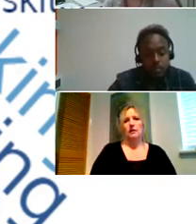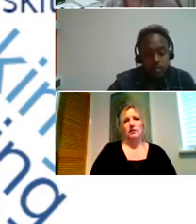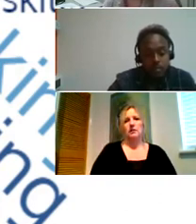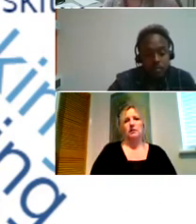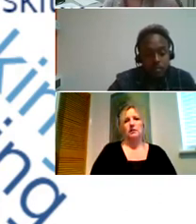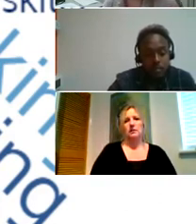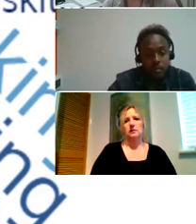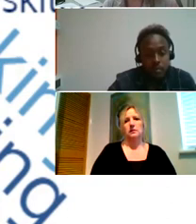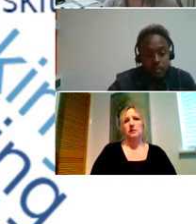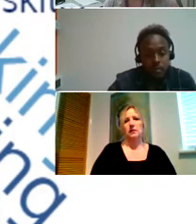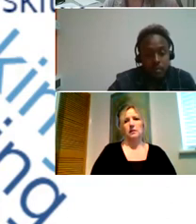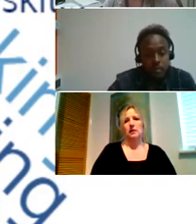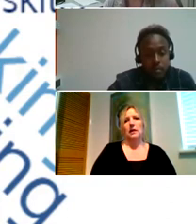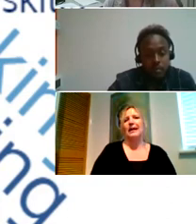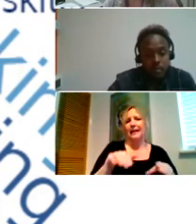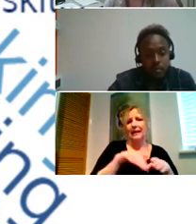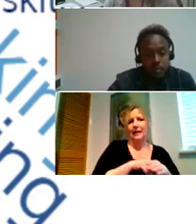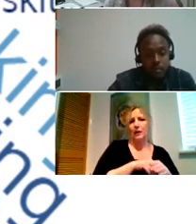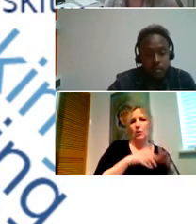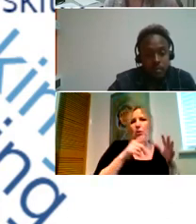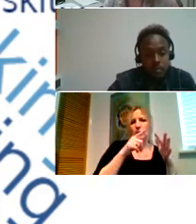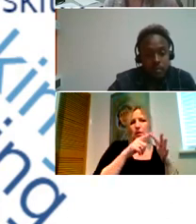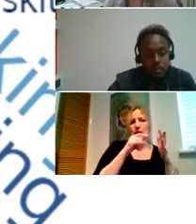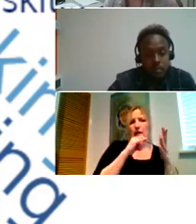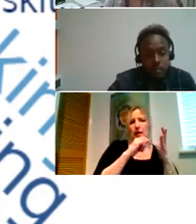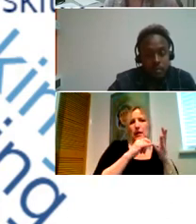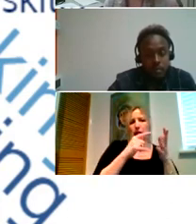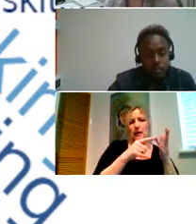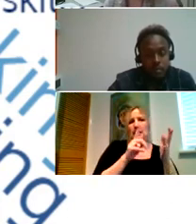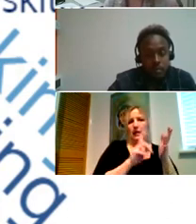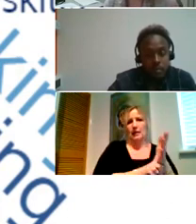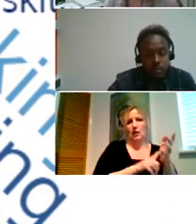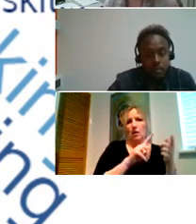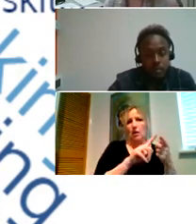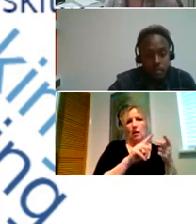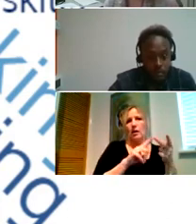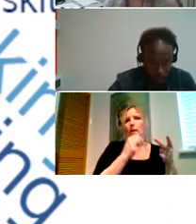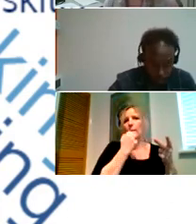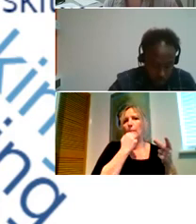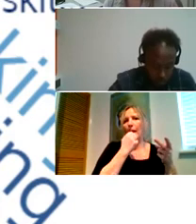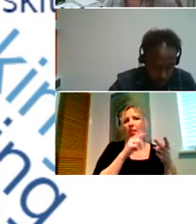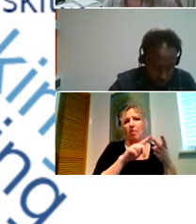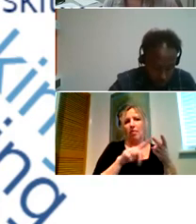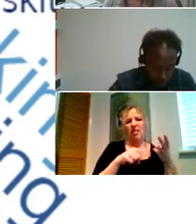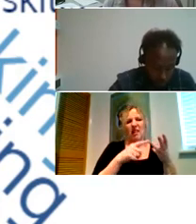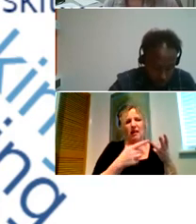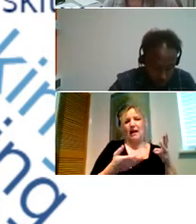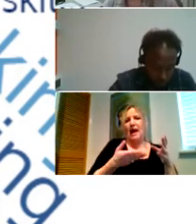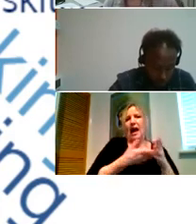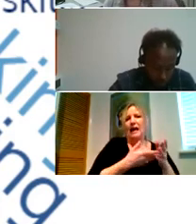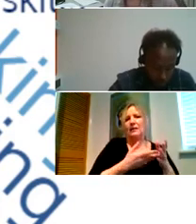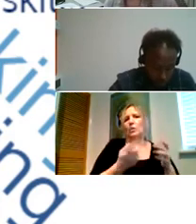and a vocational subject of your choice, which could be IT, business, childcare, or